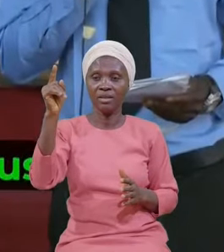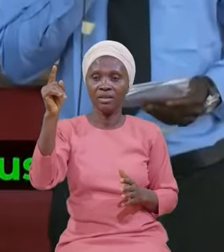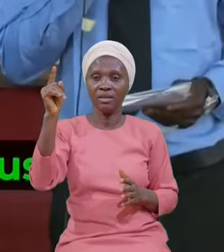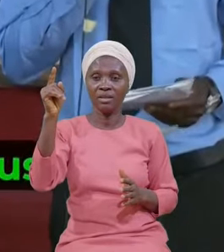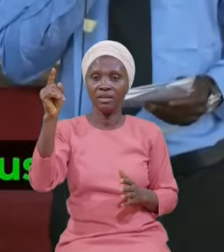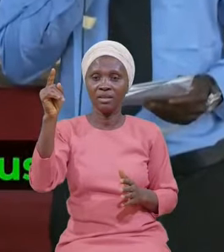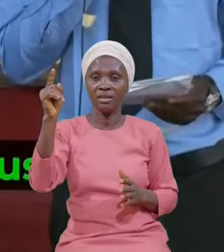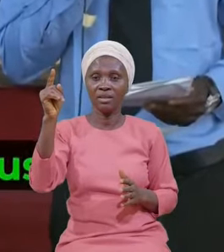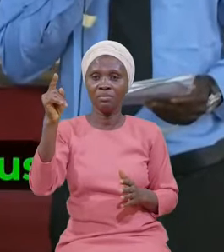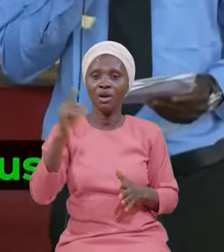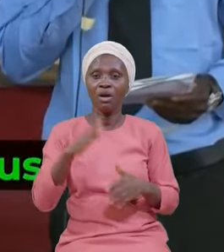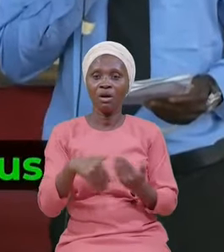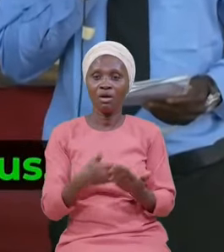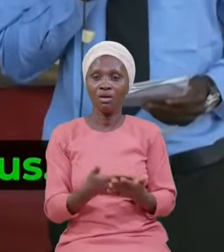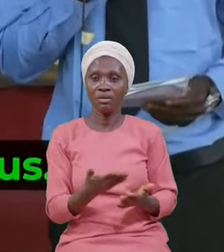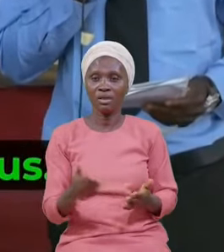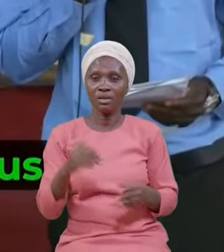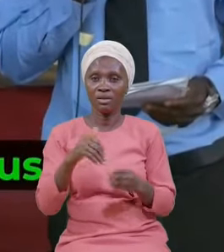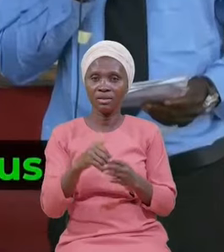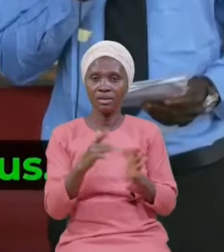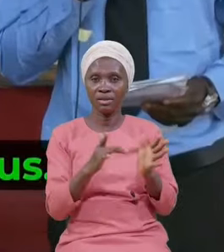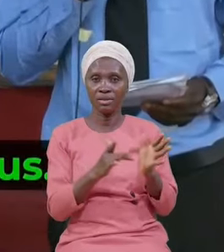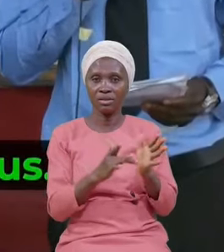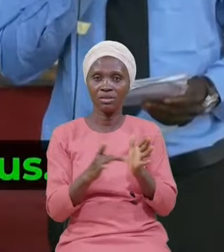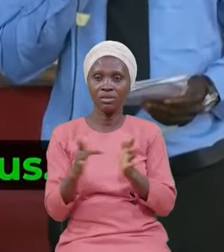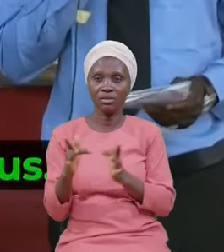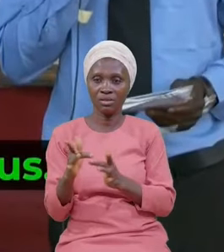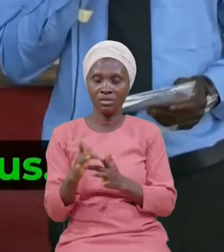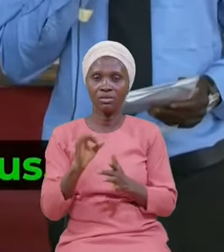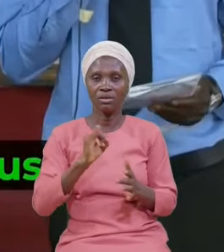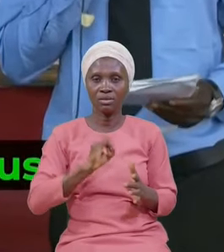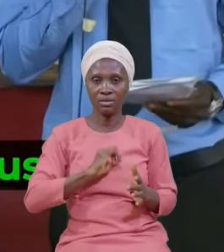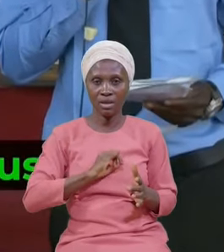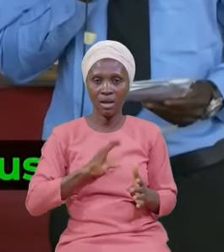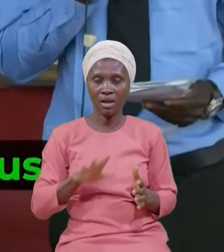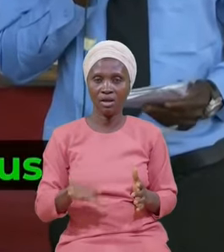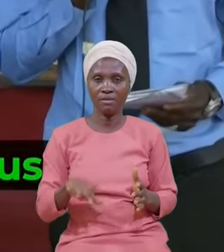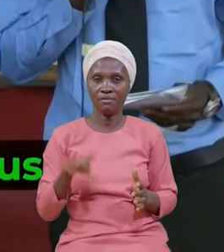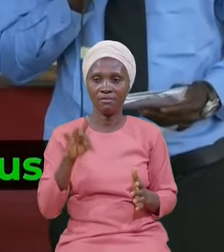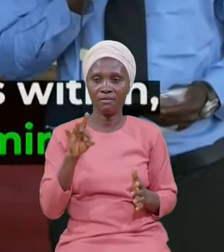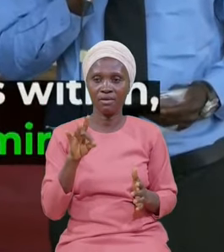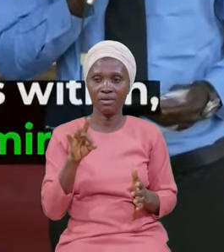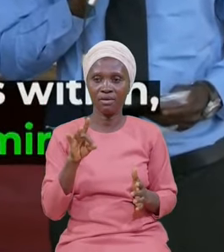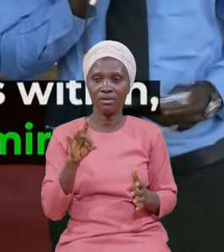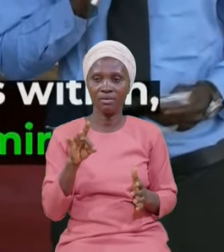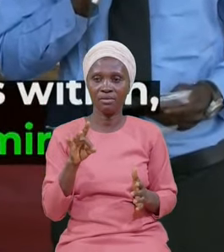without all things in Jesus I